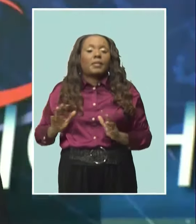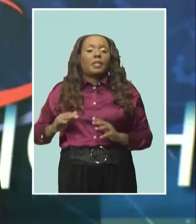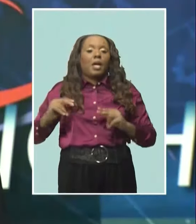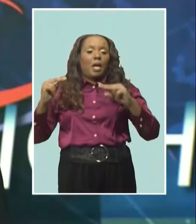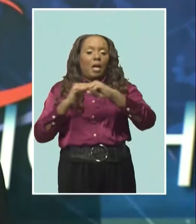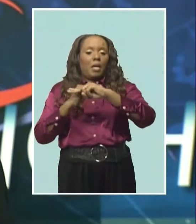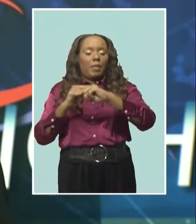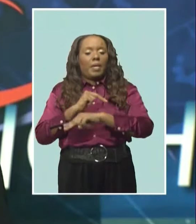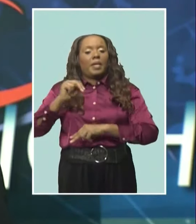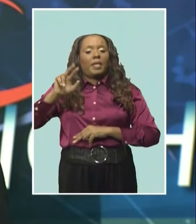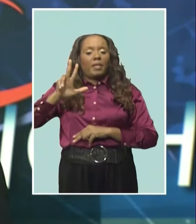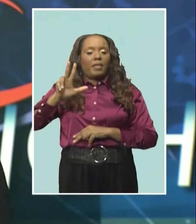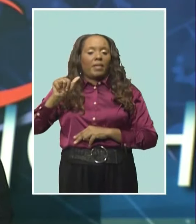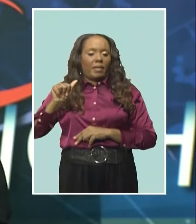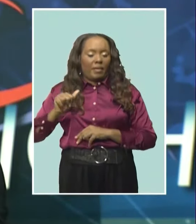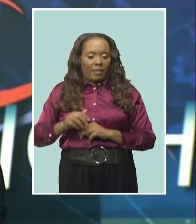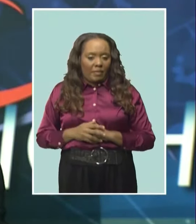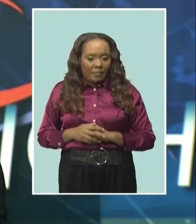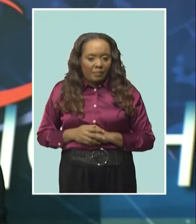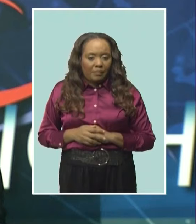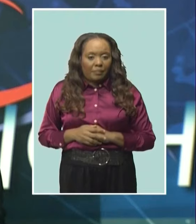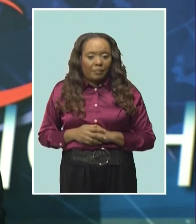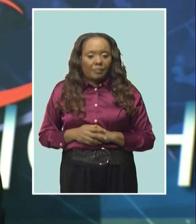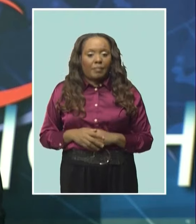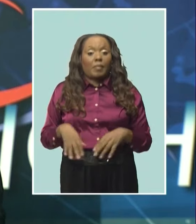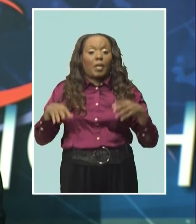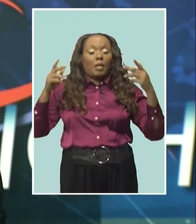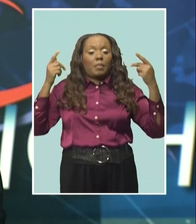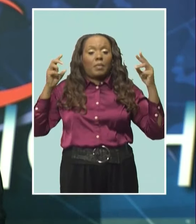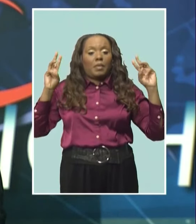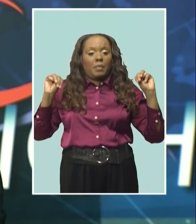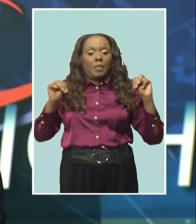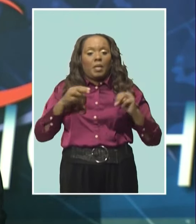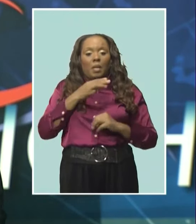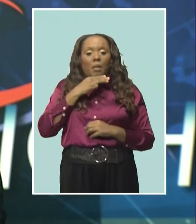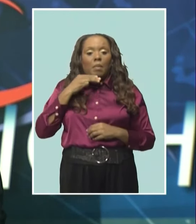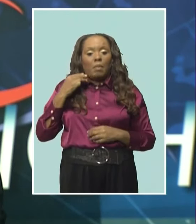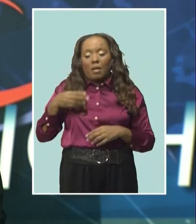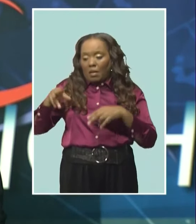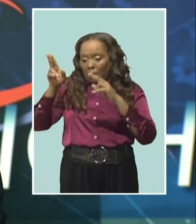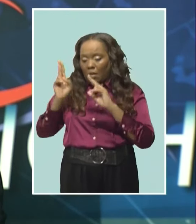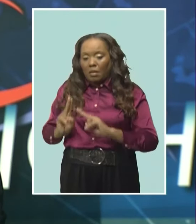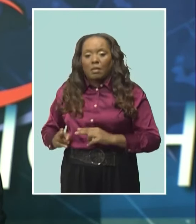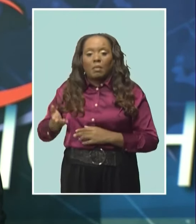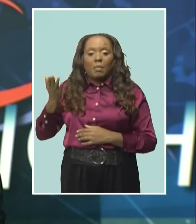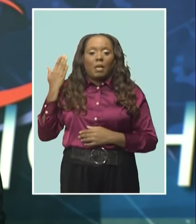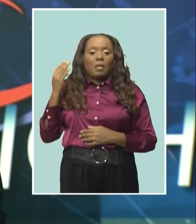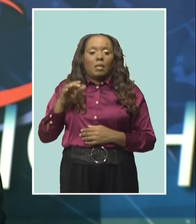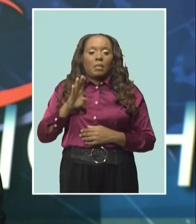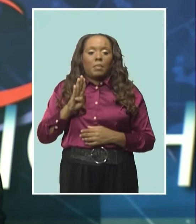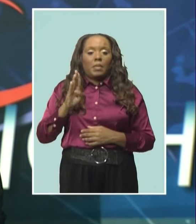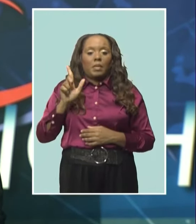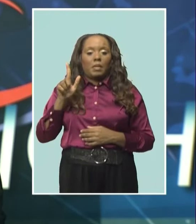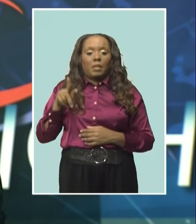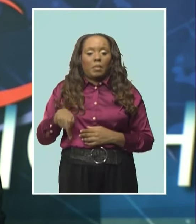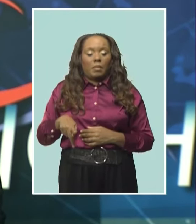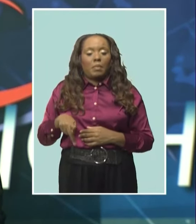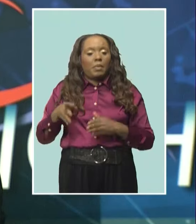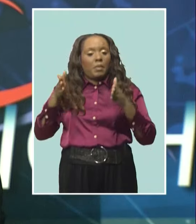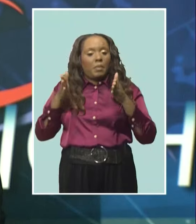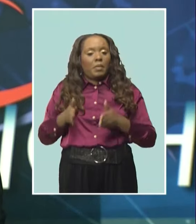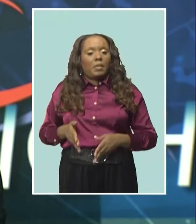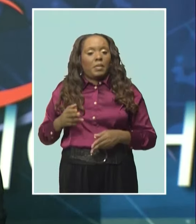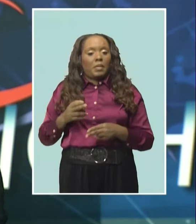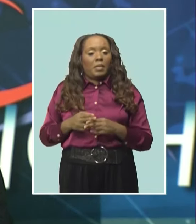completed. Prime Minister Mia Motley is tonight paying tribute to former Barbados Labour Party stalwart Herbie